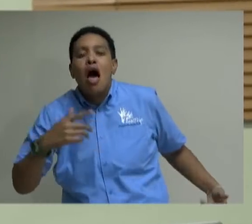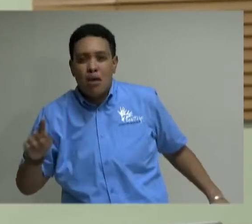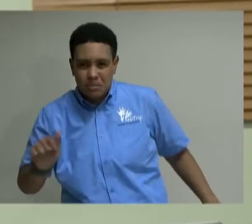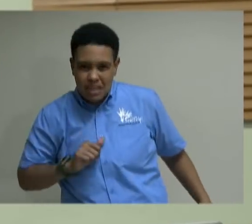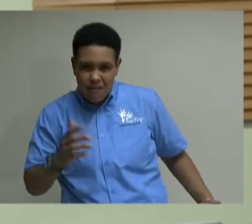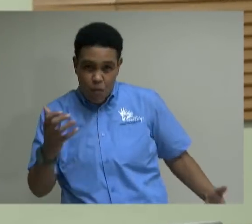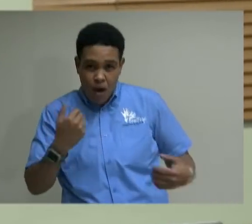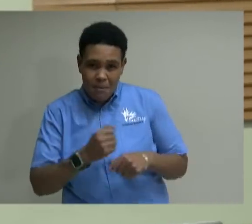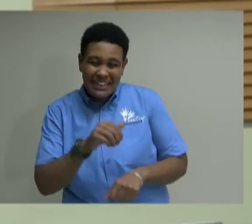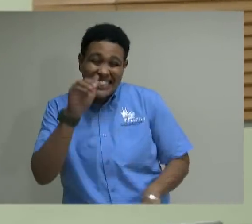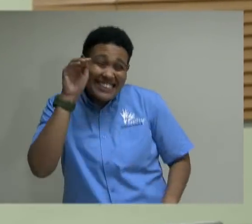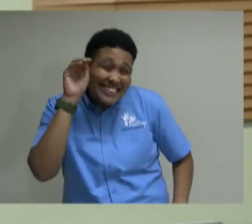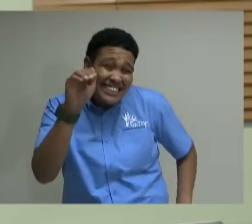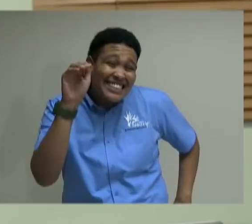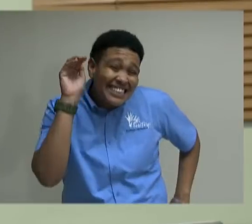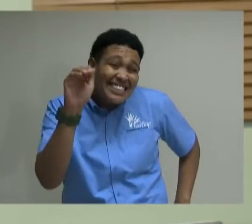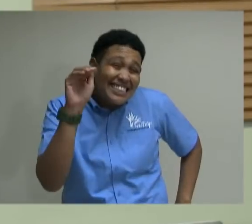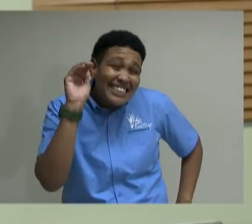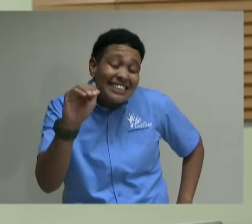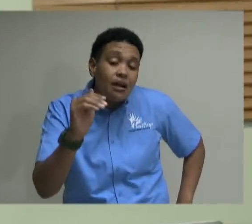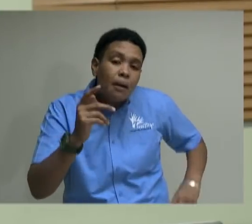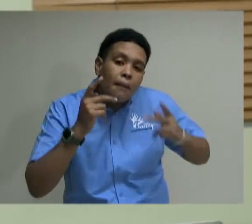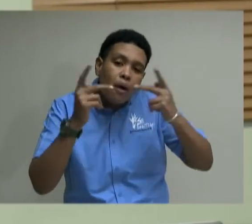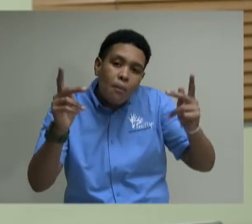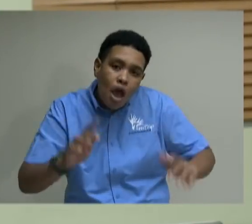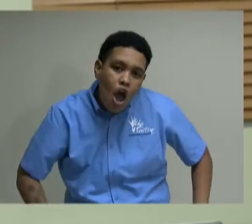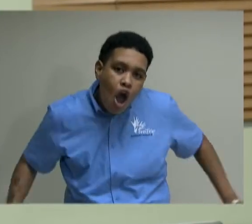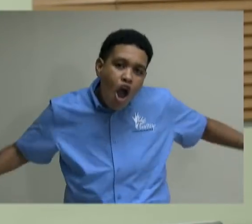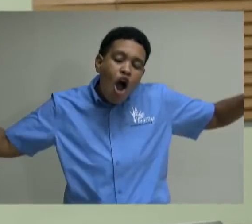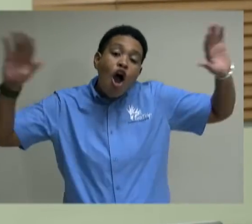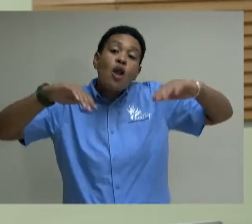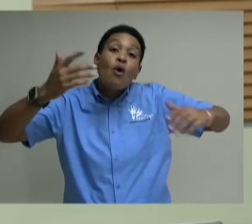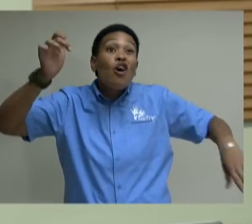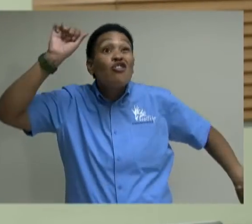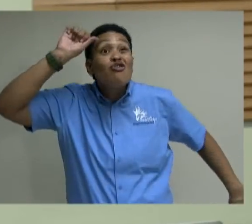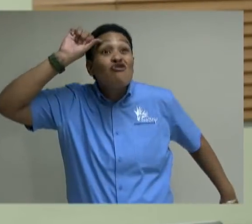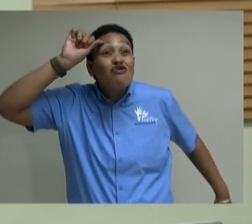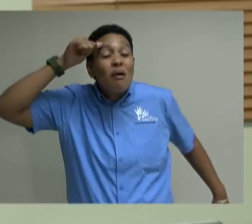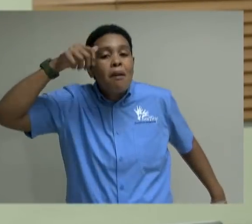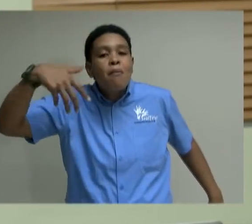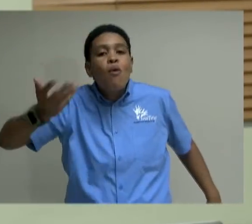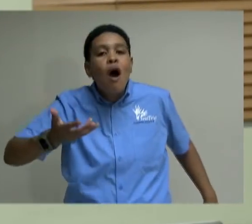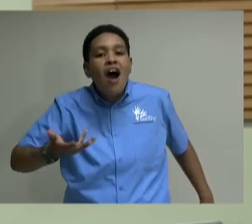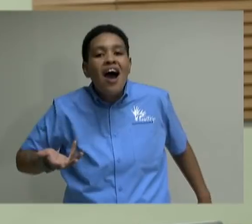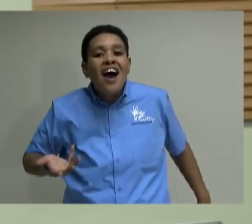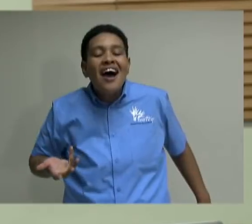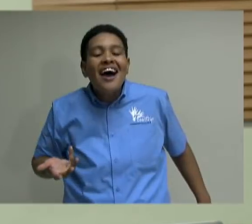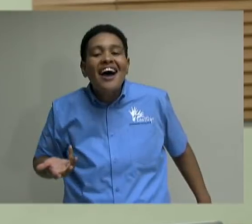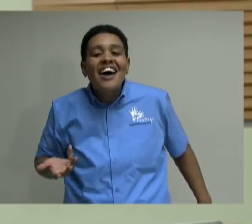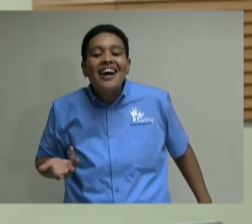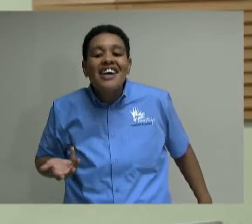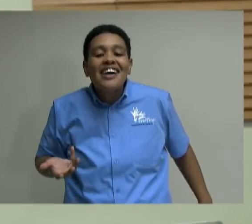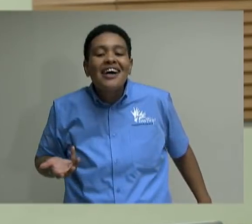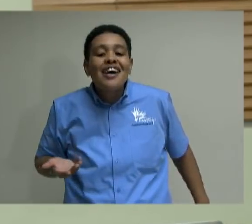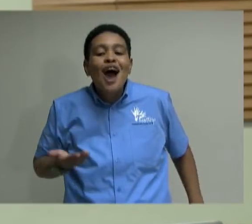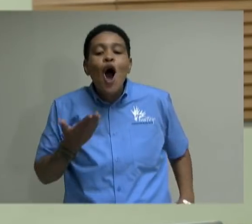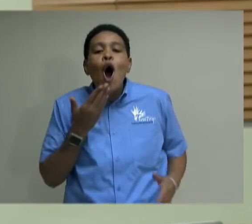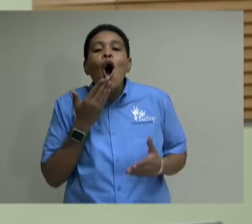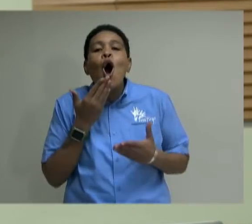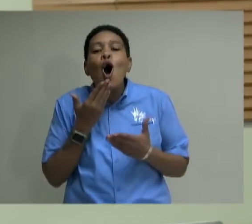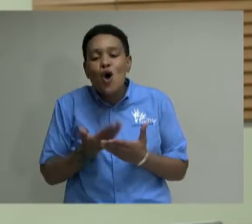want to make an appeal to the public. Remember that it is a good